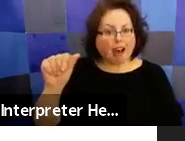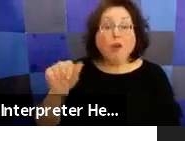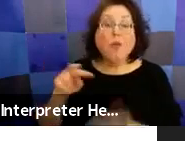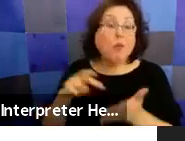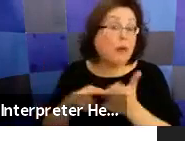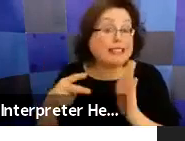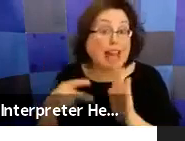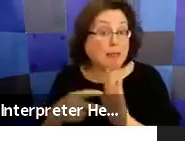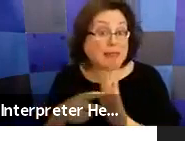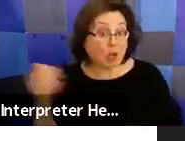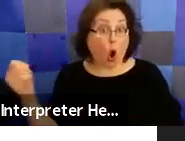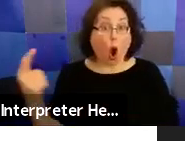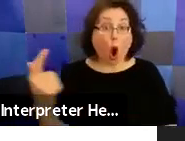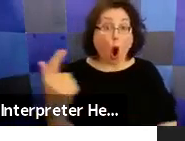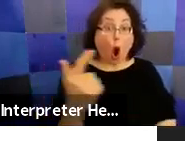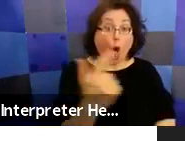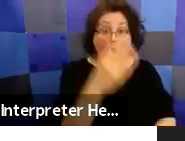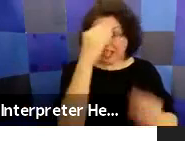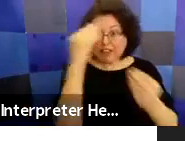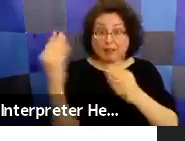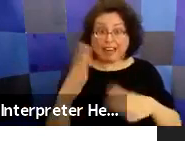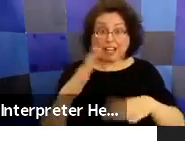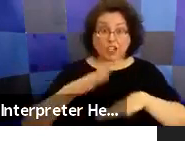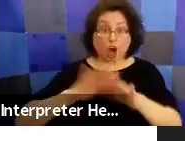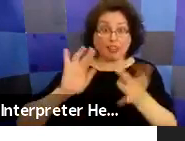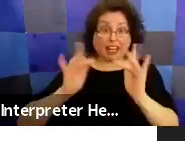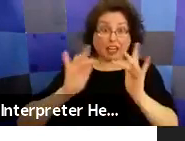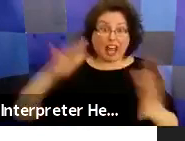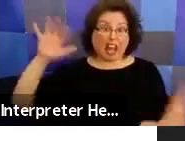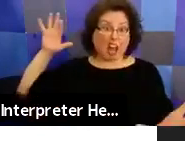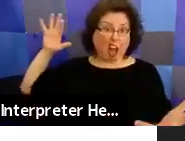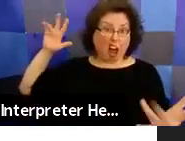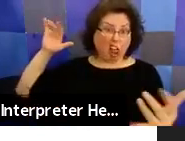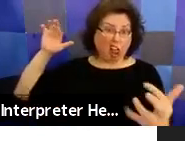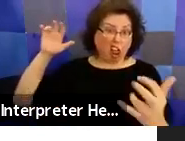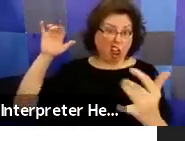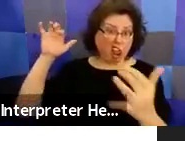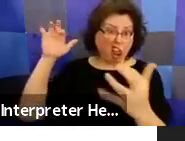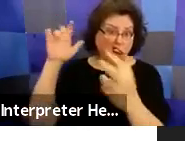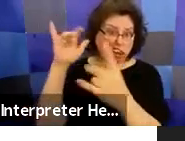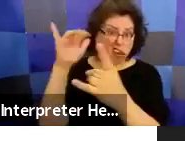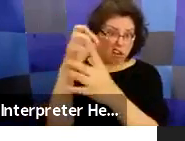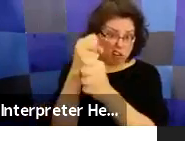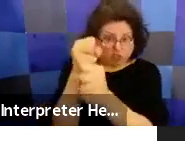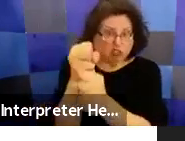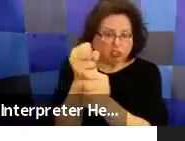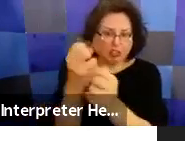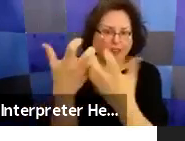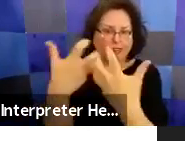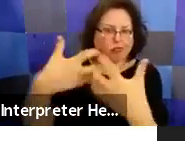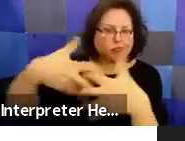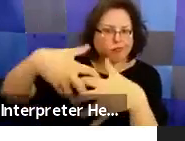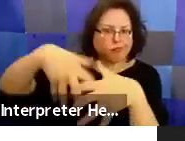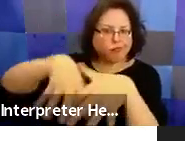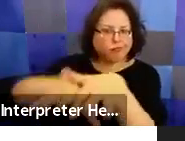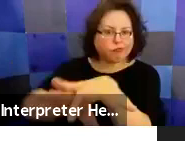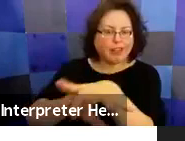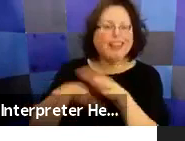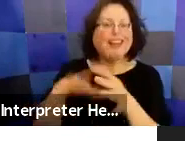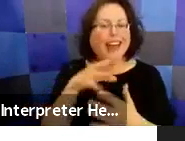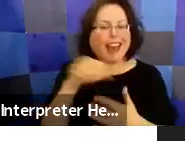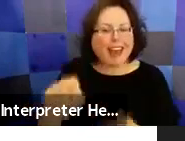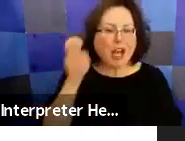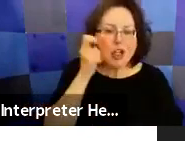information that exists on the internet is crunched algorithmically and through adaptive AI and through neural